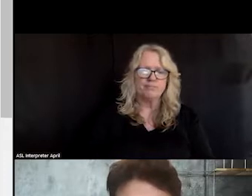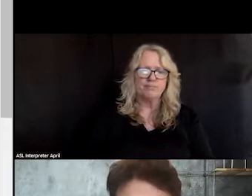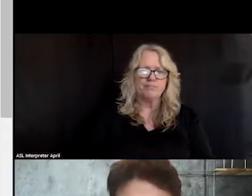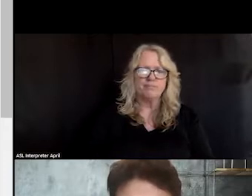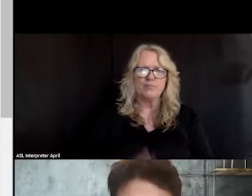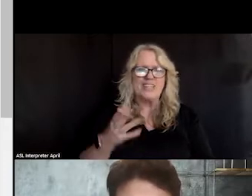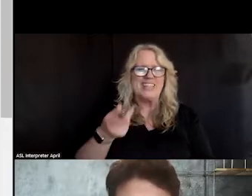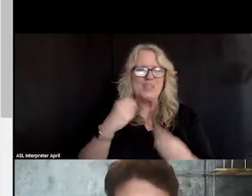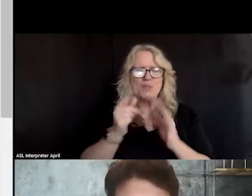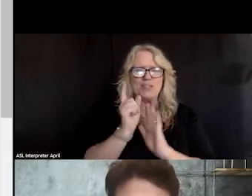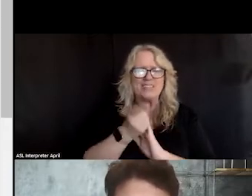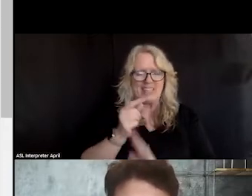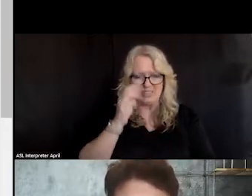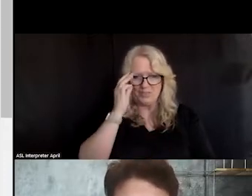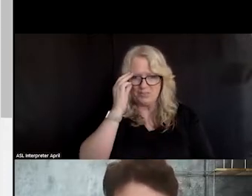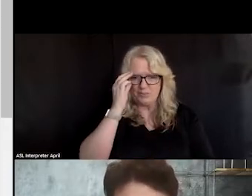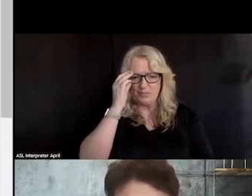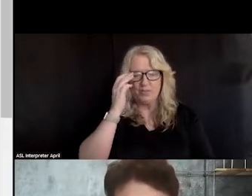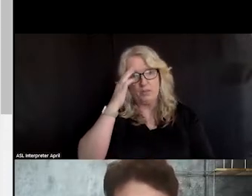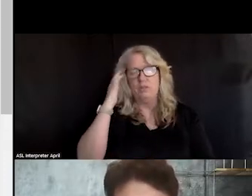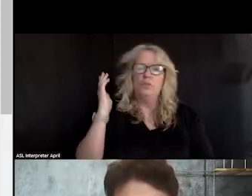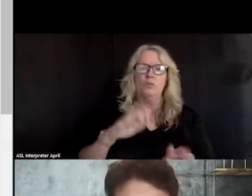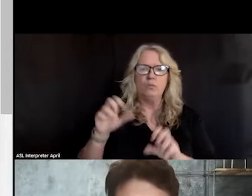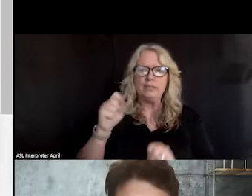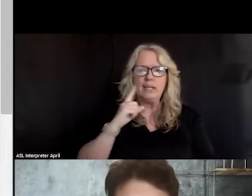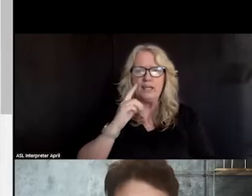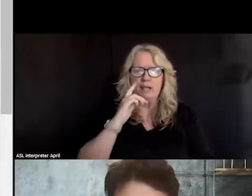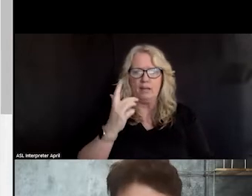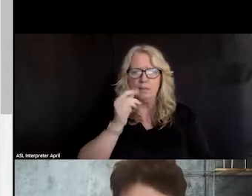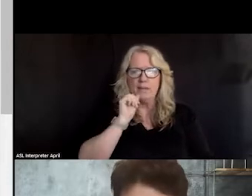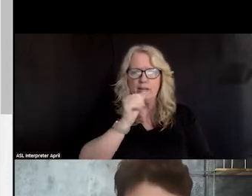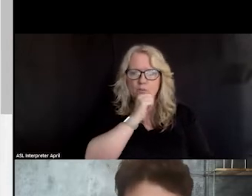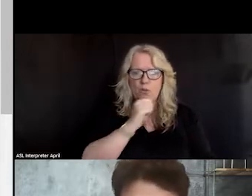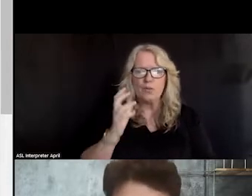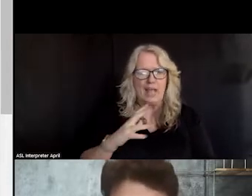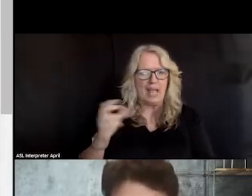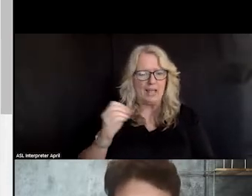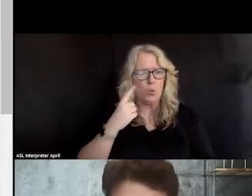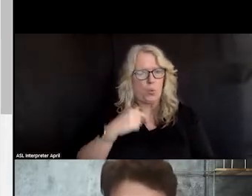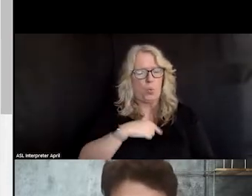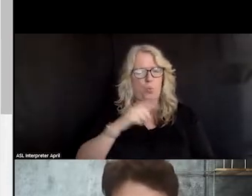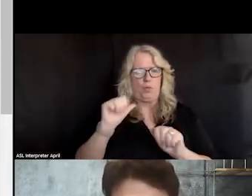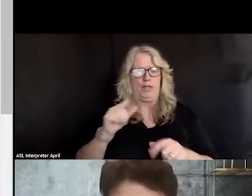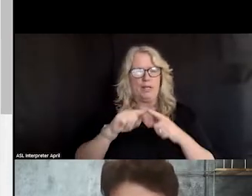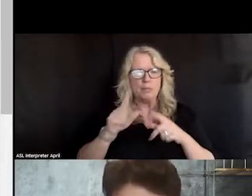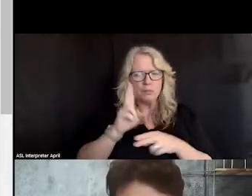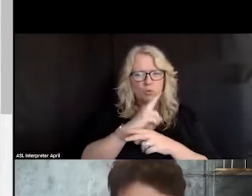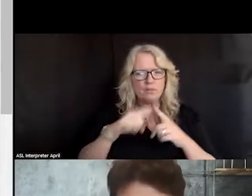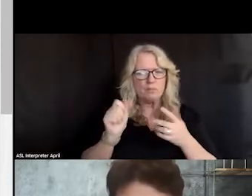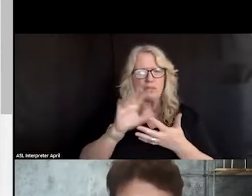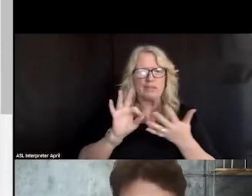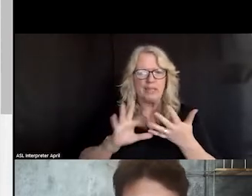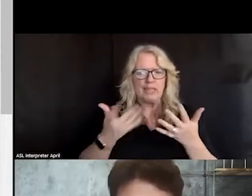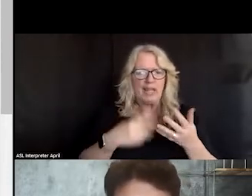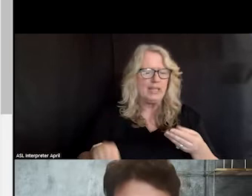sorry, just give me 1 second. Yeah, so let's say we pick Arizona, and we pick, and we can select, users could select any number of counties,